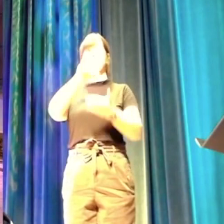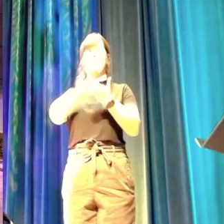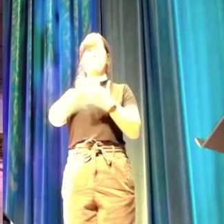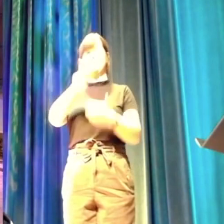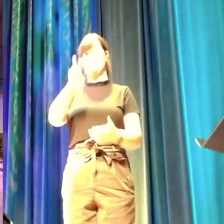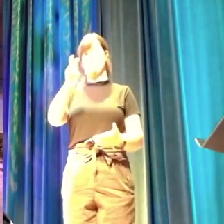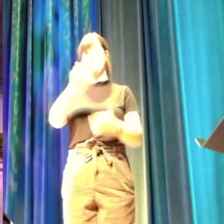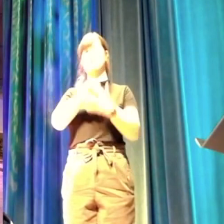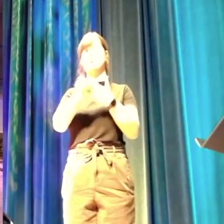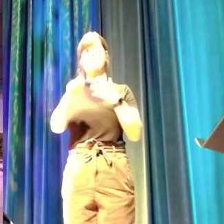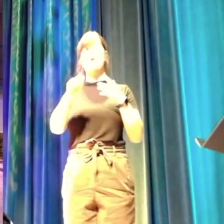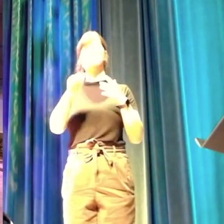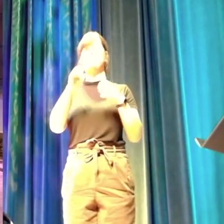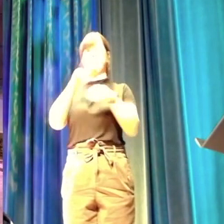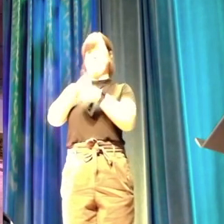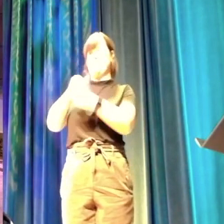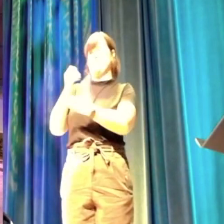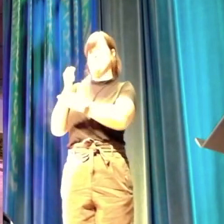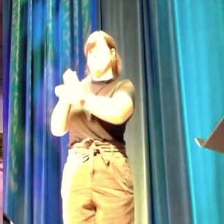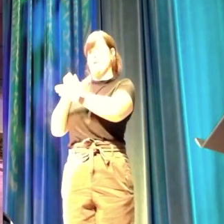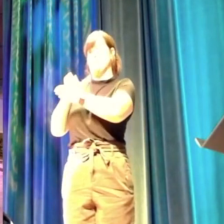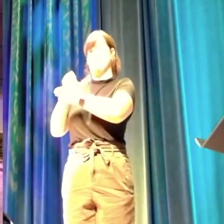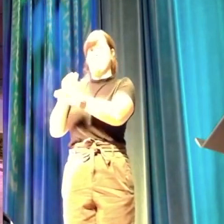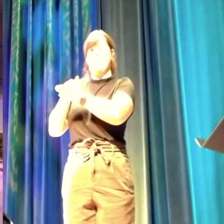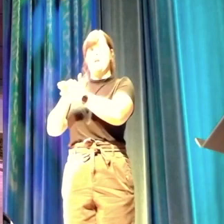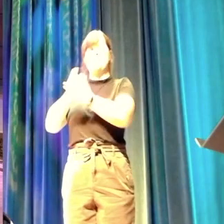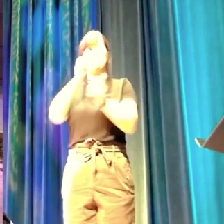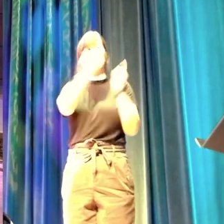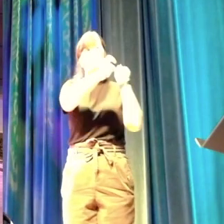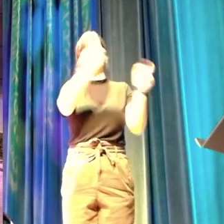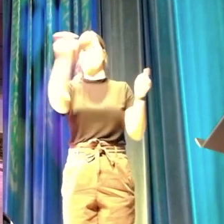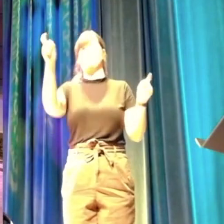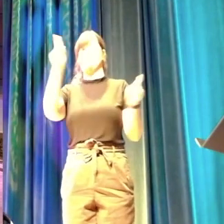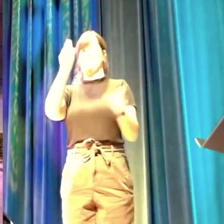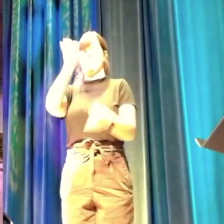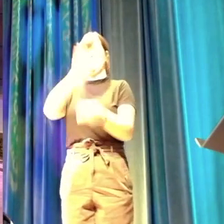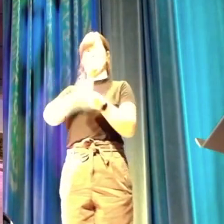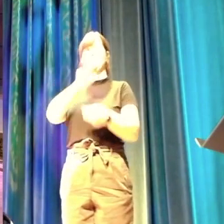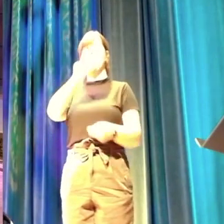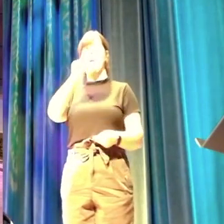$37,200 in scholarships to those 20 people.